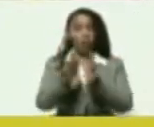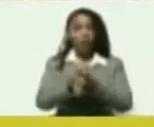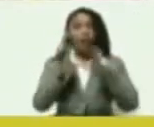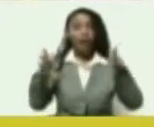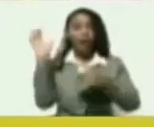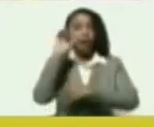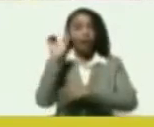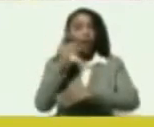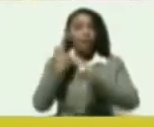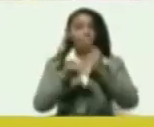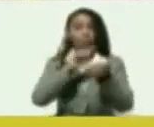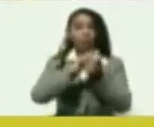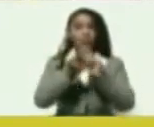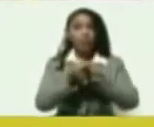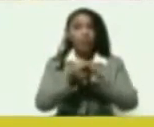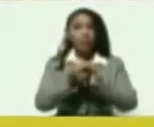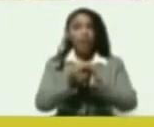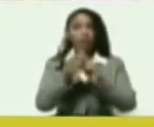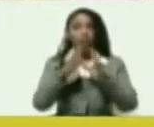a year.